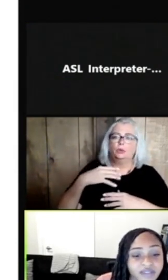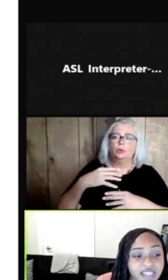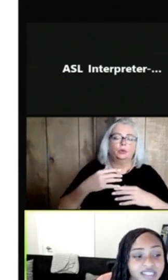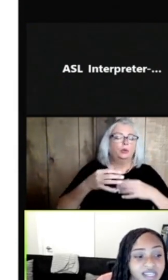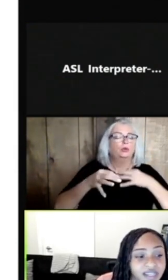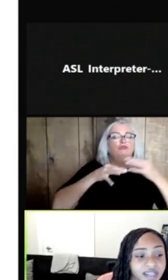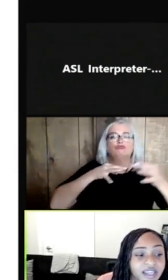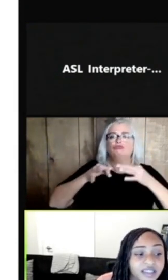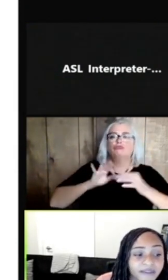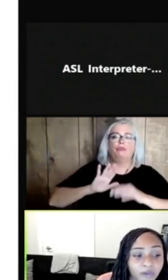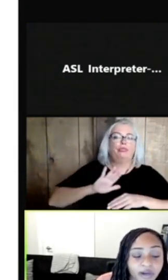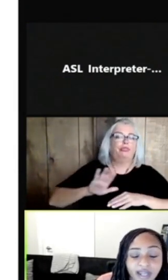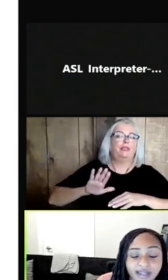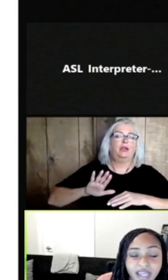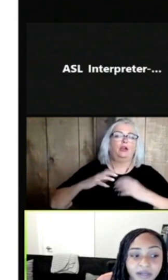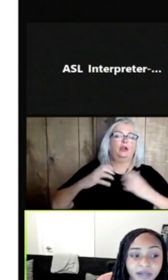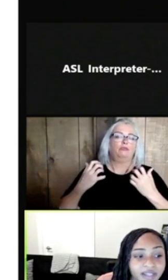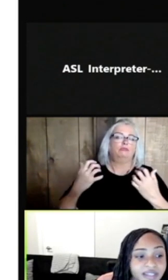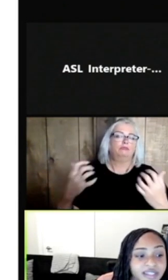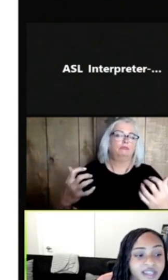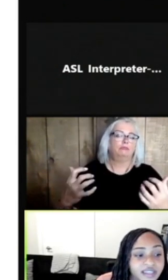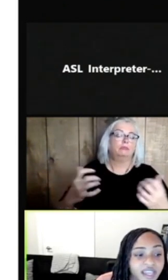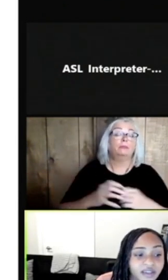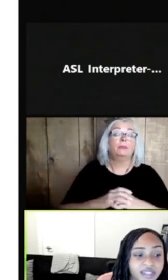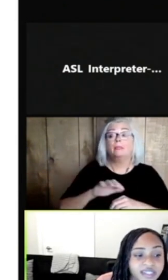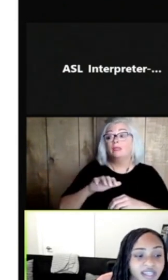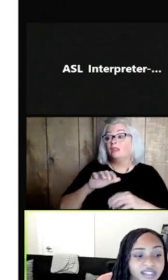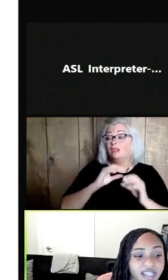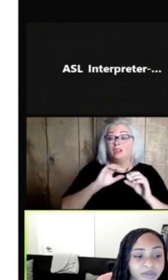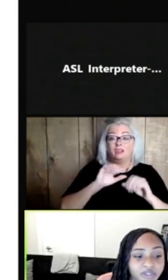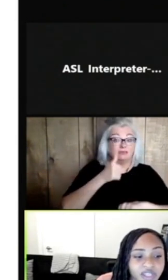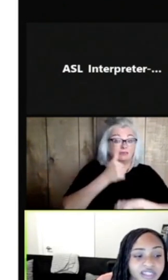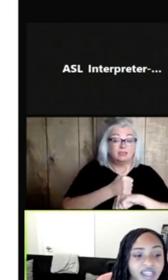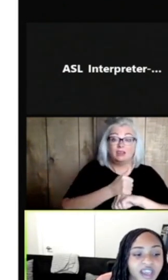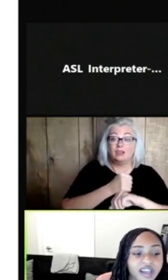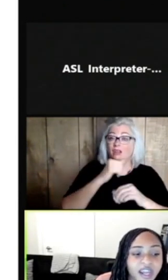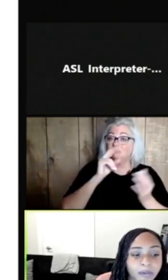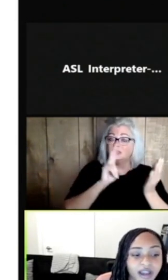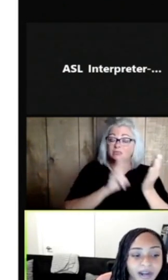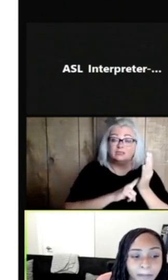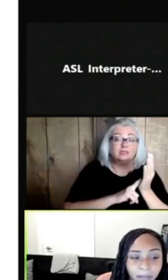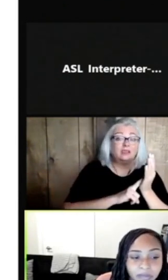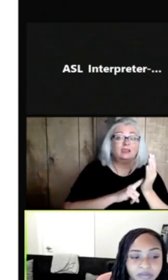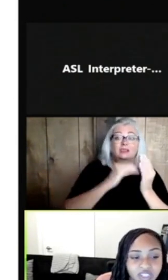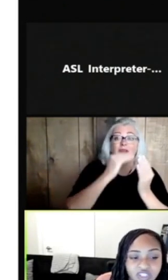required to be vaccinated. They have organized sign-up lists, they have designated sign-up sheets, and